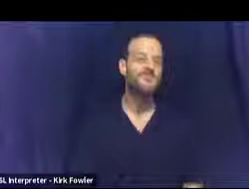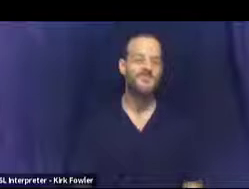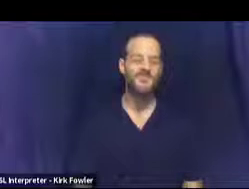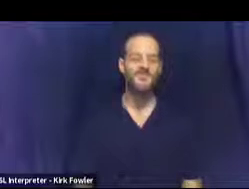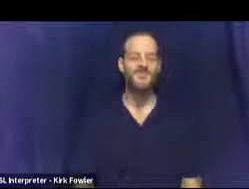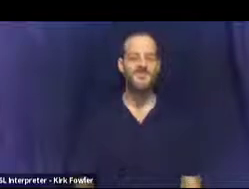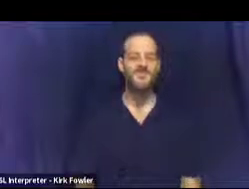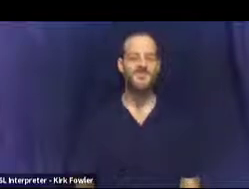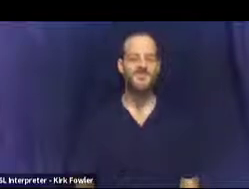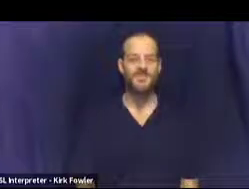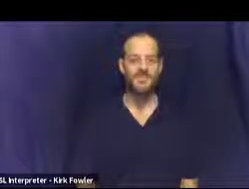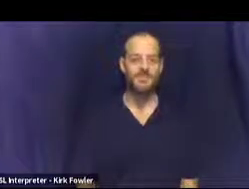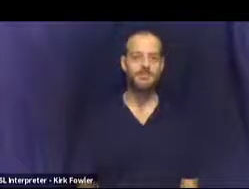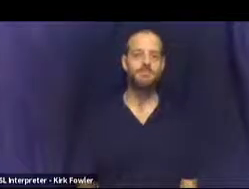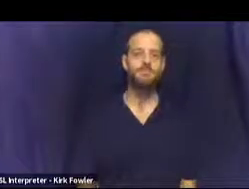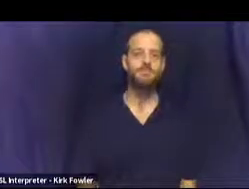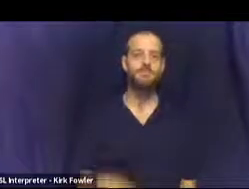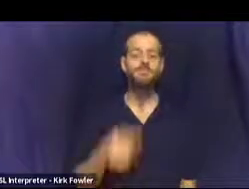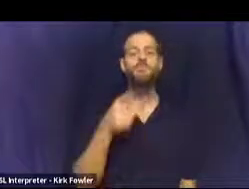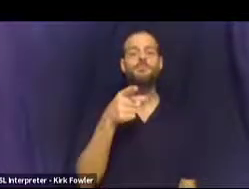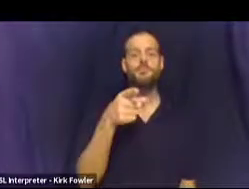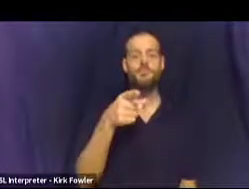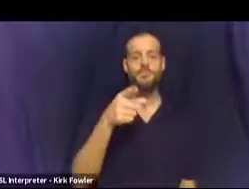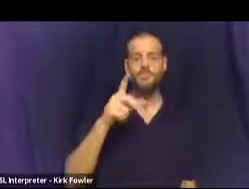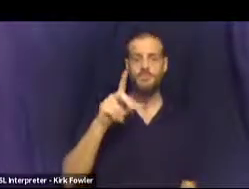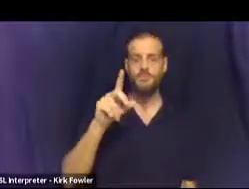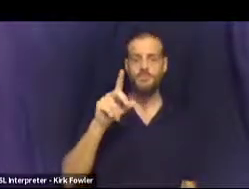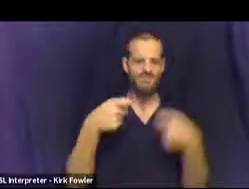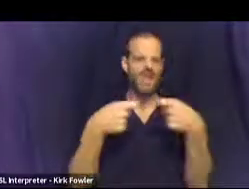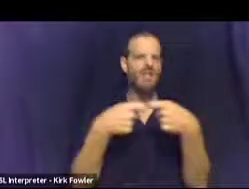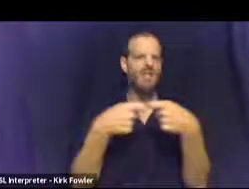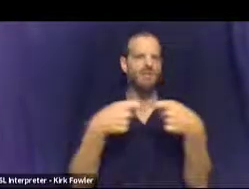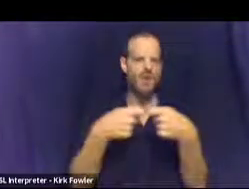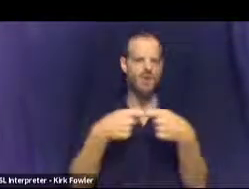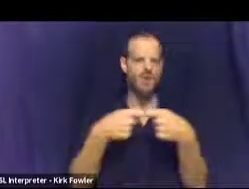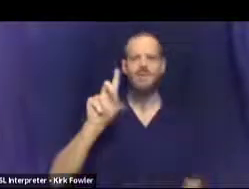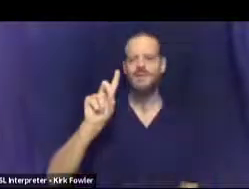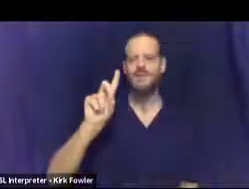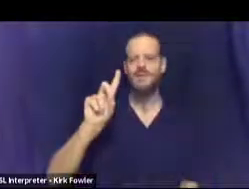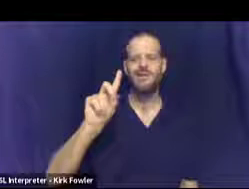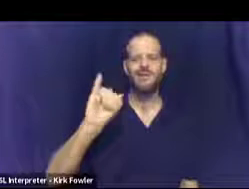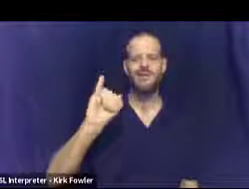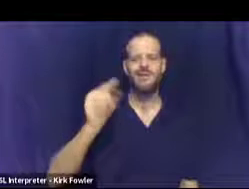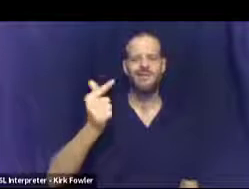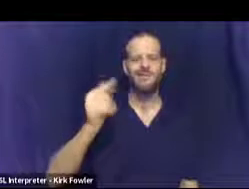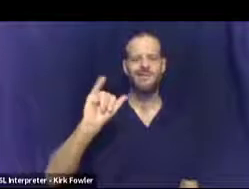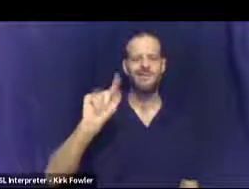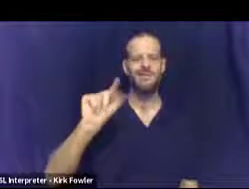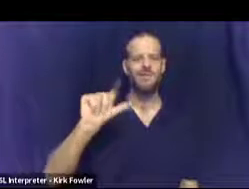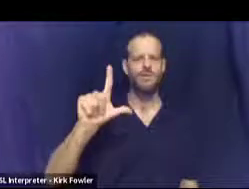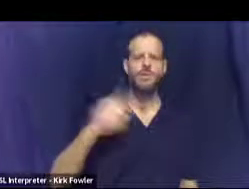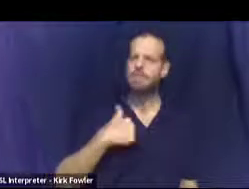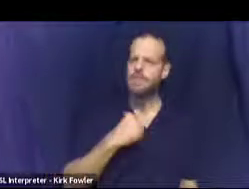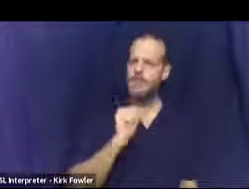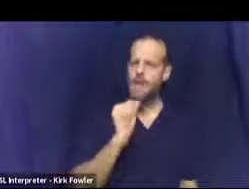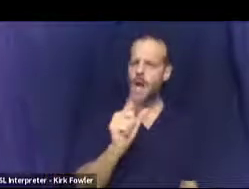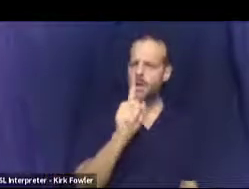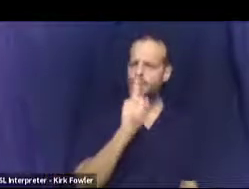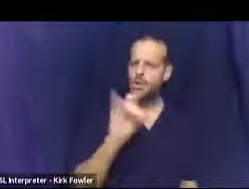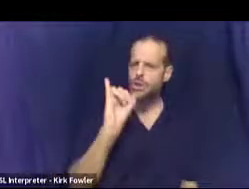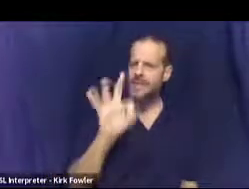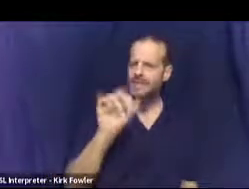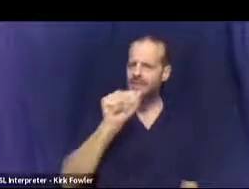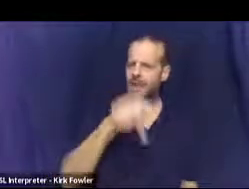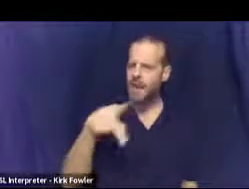This is an example of a digital or electronic format. So this I'm not sure if the app is still available was an app called iPrompts.